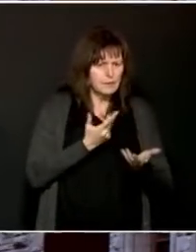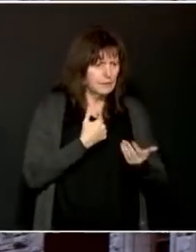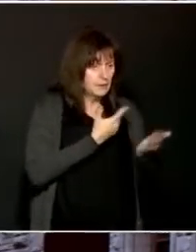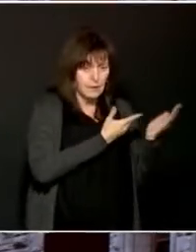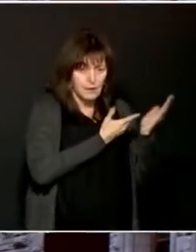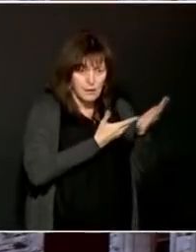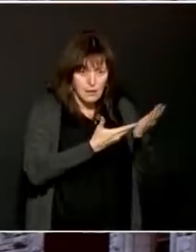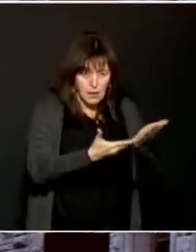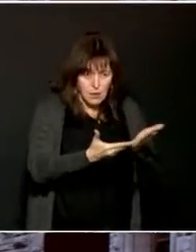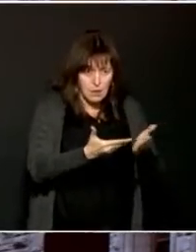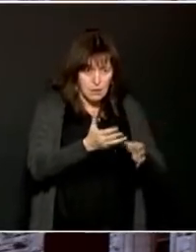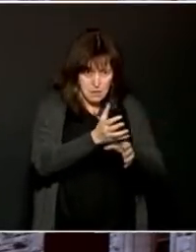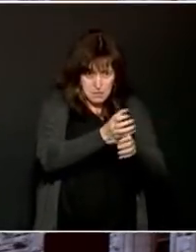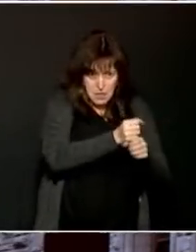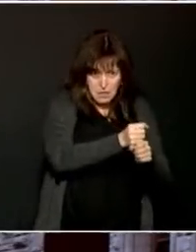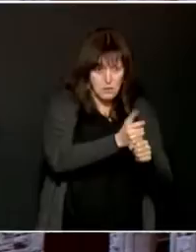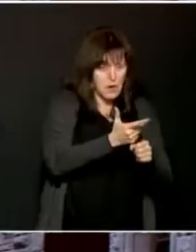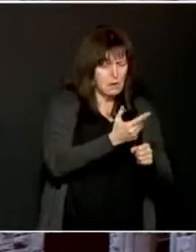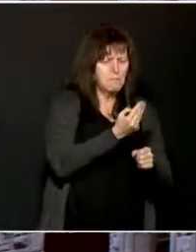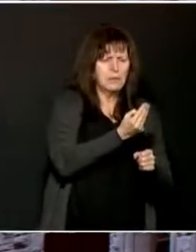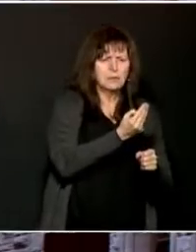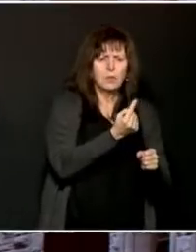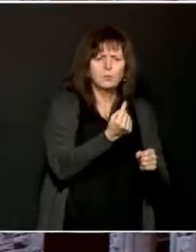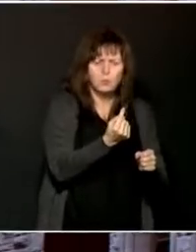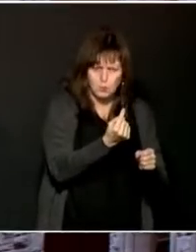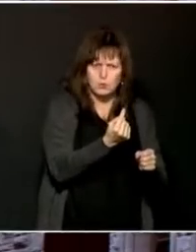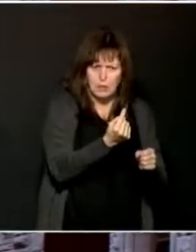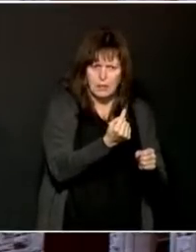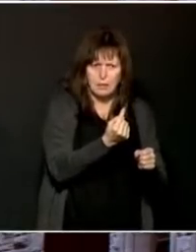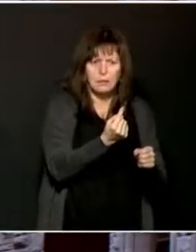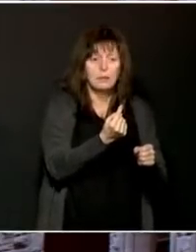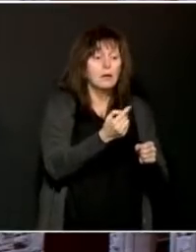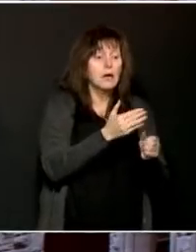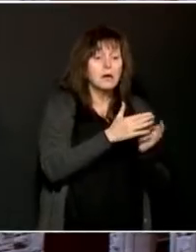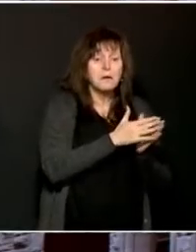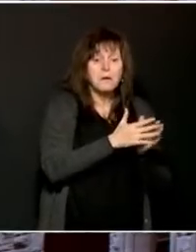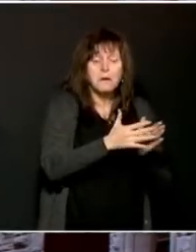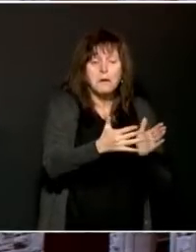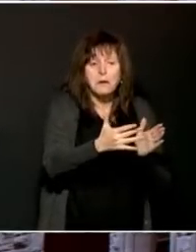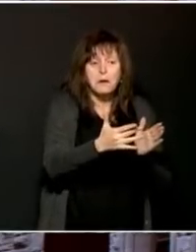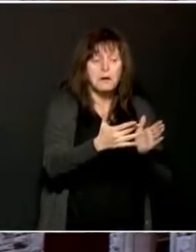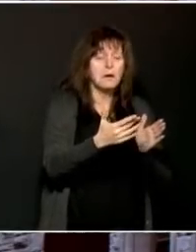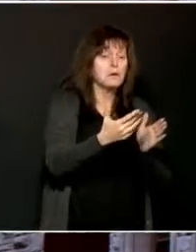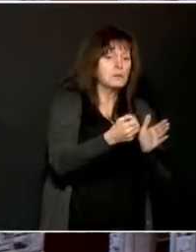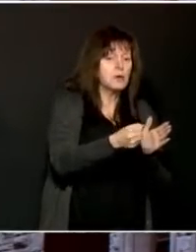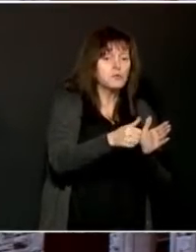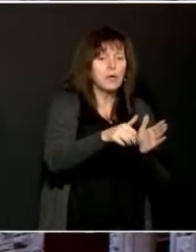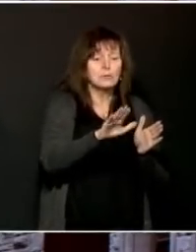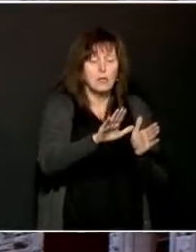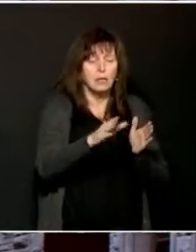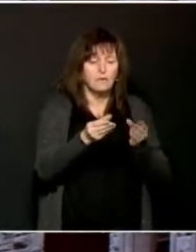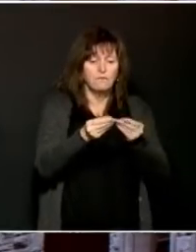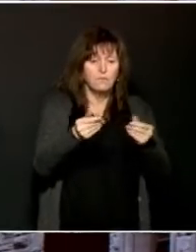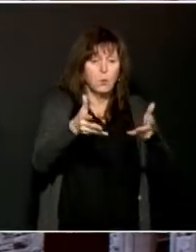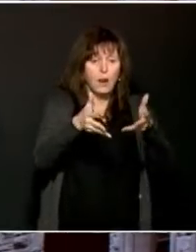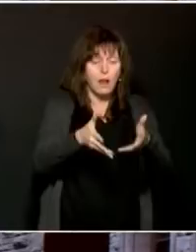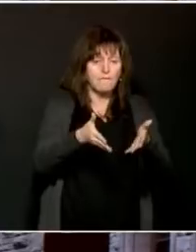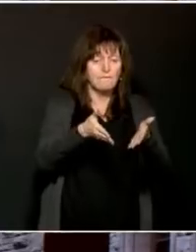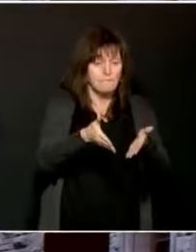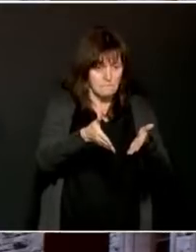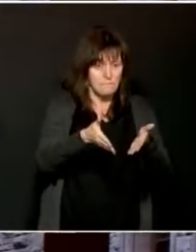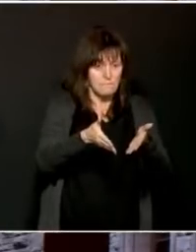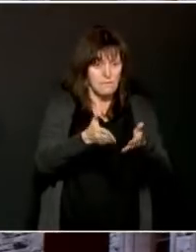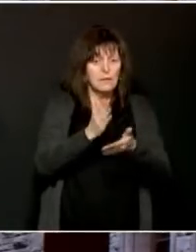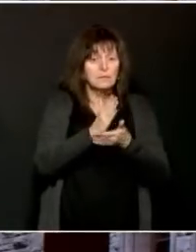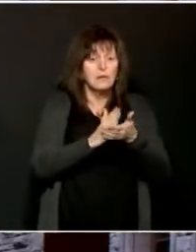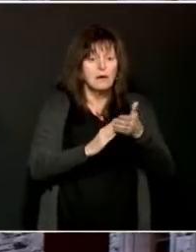sure as they finish off the week they have some left, because there are some people coming in with urgent needs and they want to make sure they can cover those, especially to carry them through their